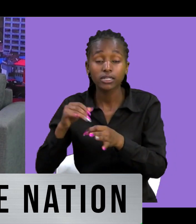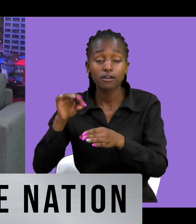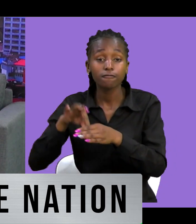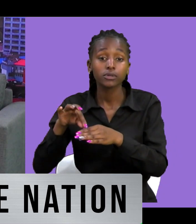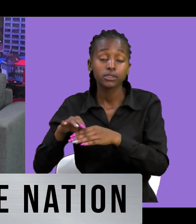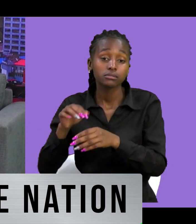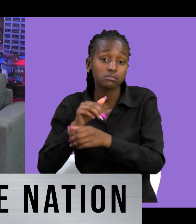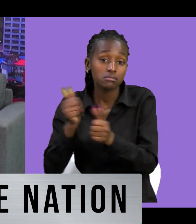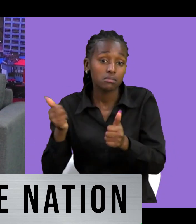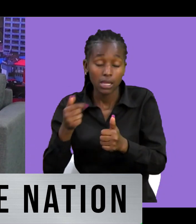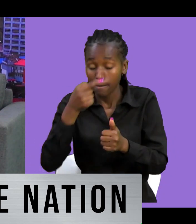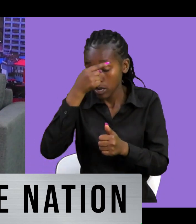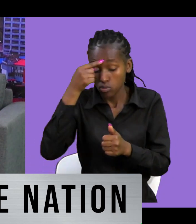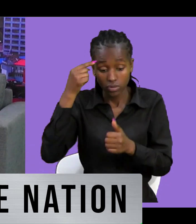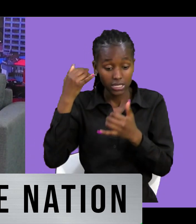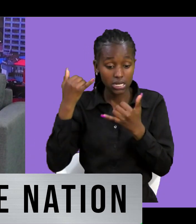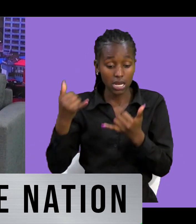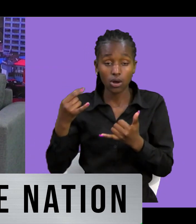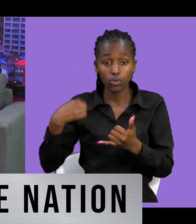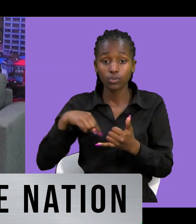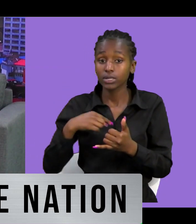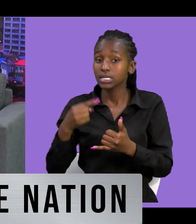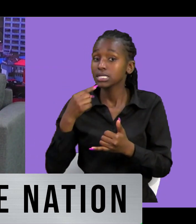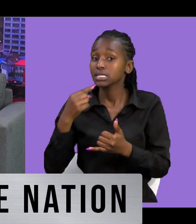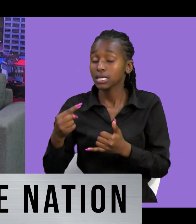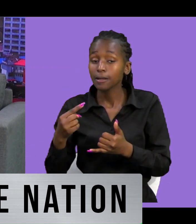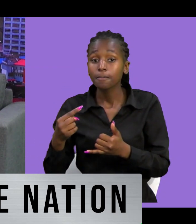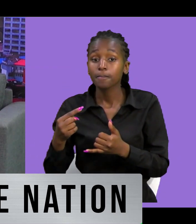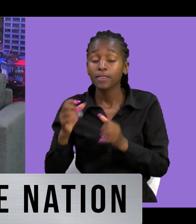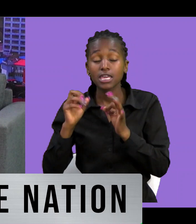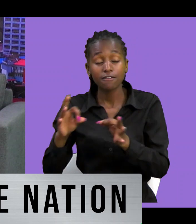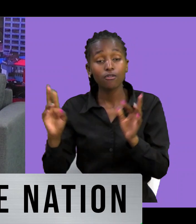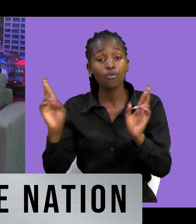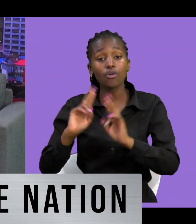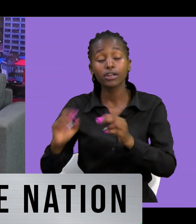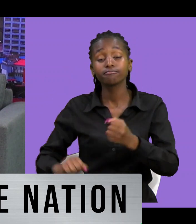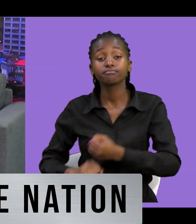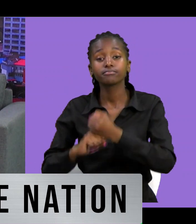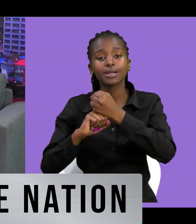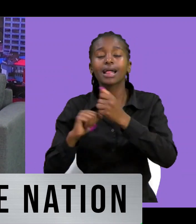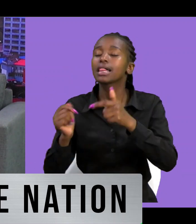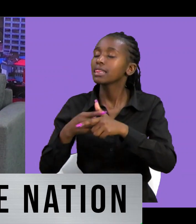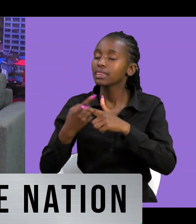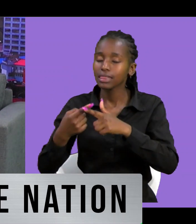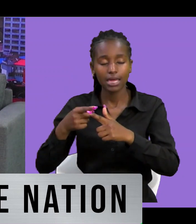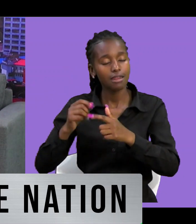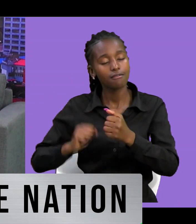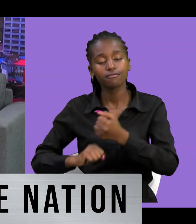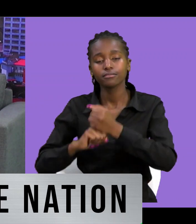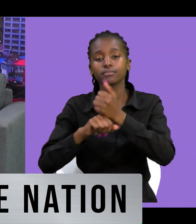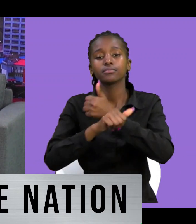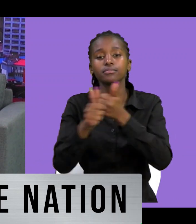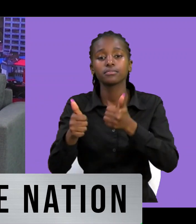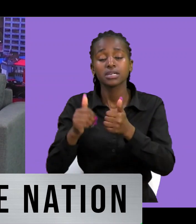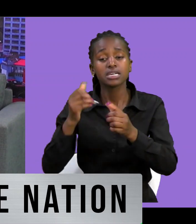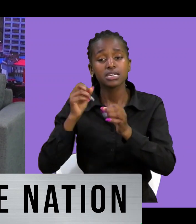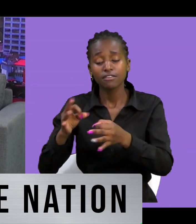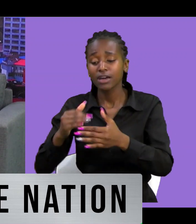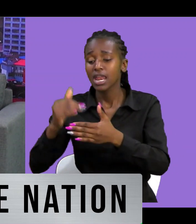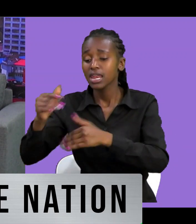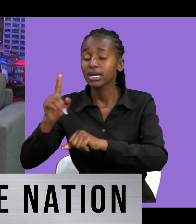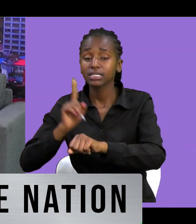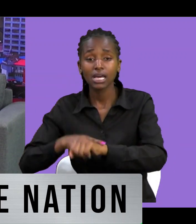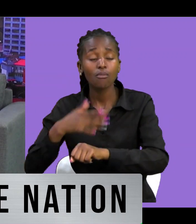on the grassroots is like, if you support, just support them, but when you come next for a voice, we won't give you. And a leader who